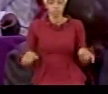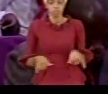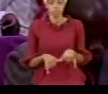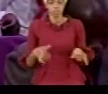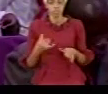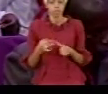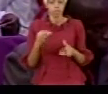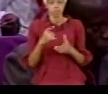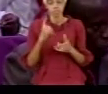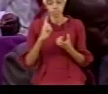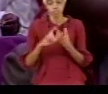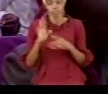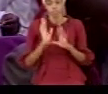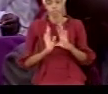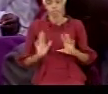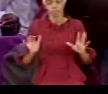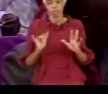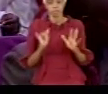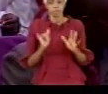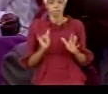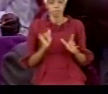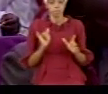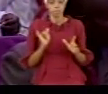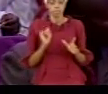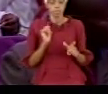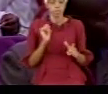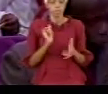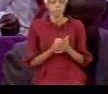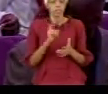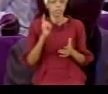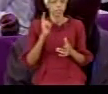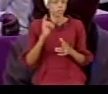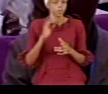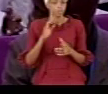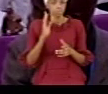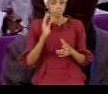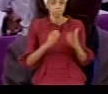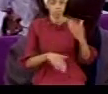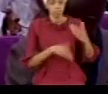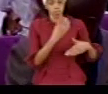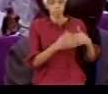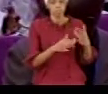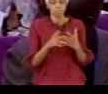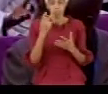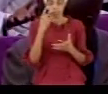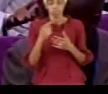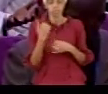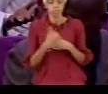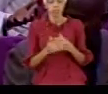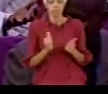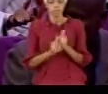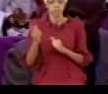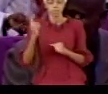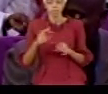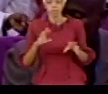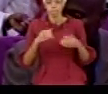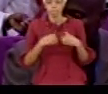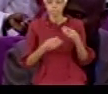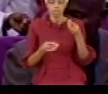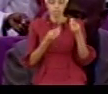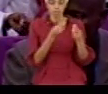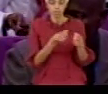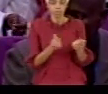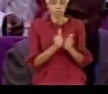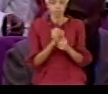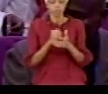generations, that he may see the bread wherewith I have fed you in the wilderness when I brought you forth from the land of Egypt.